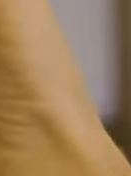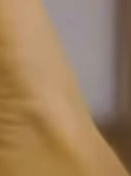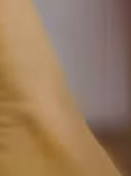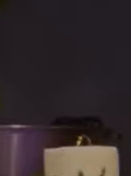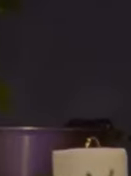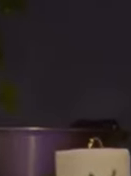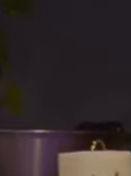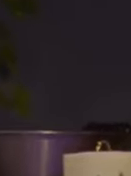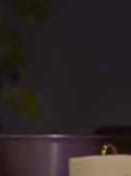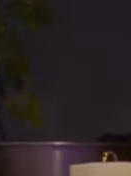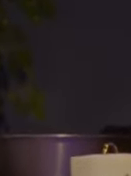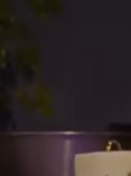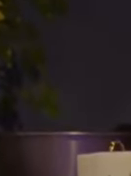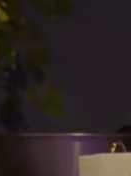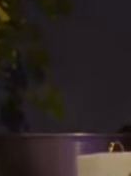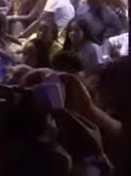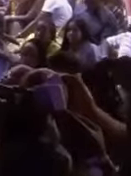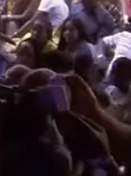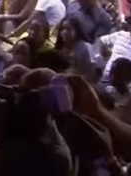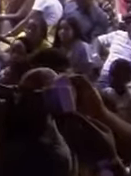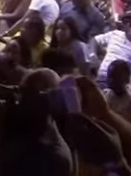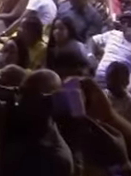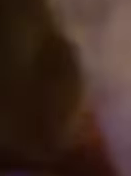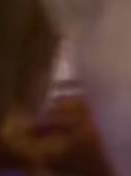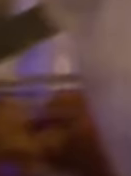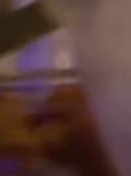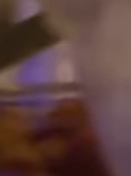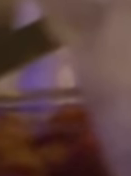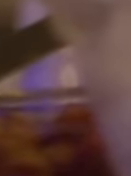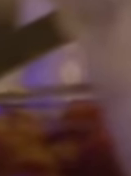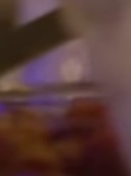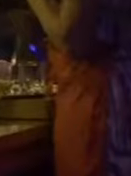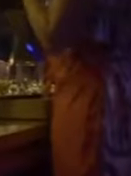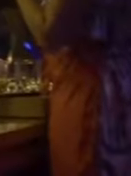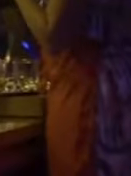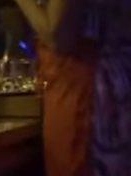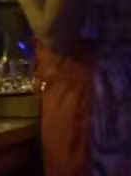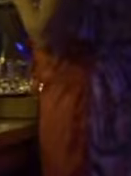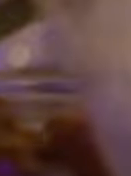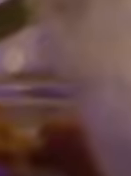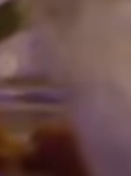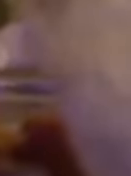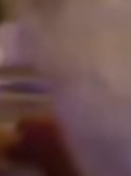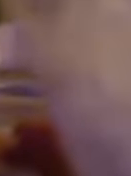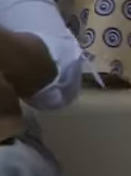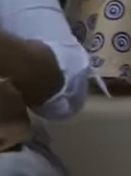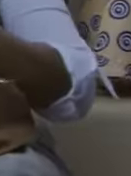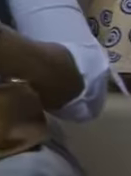Let me start with my first recipe. So, I've got some raspberries that go on top